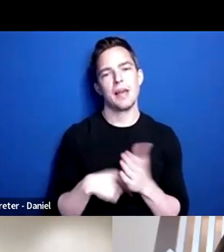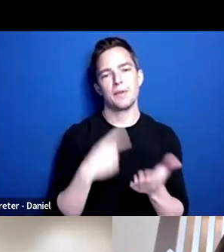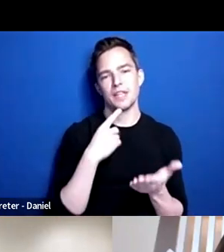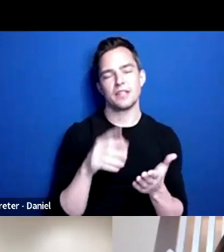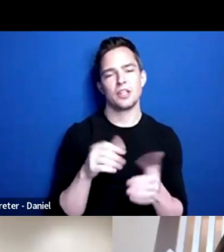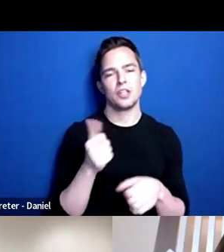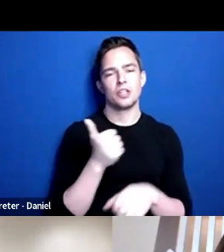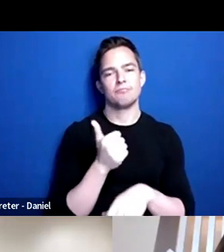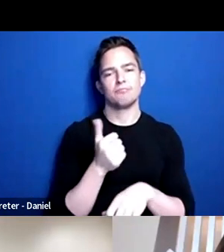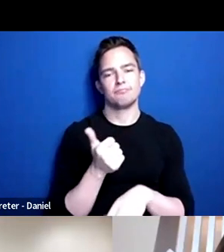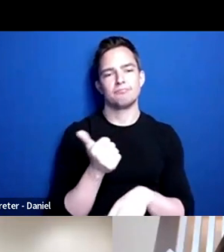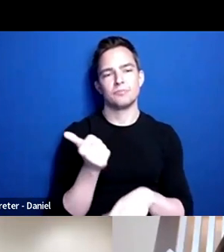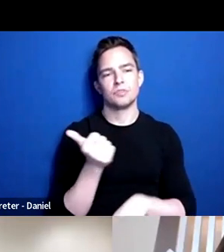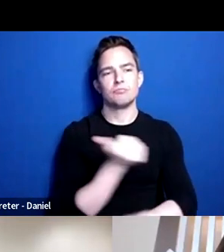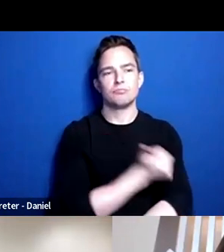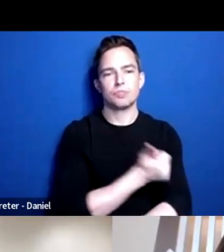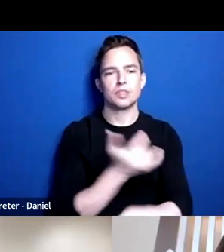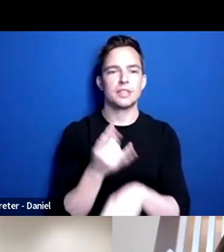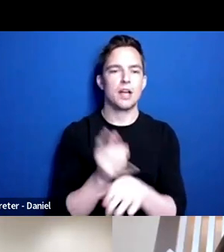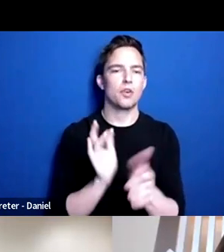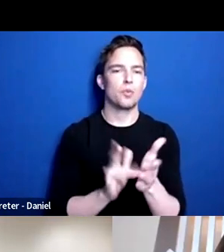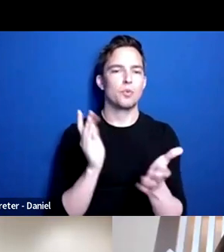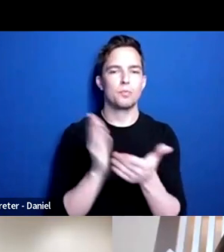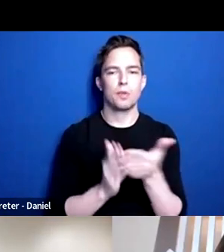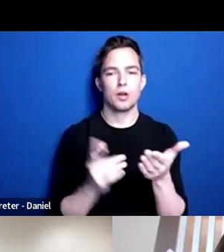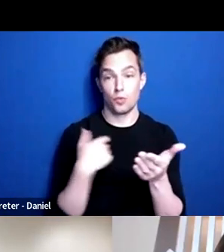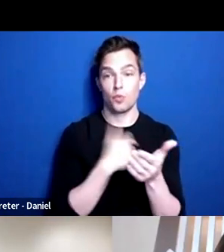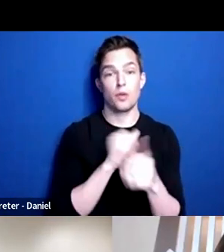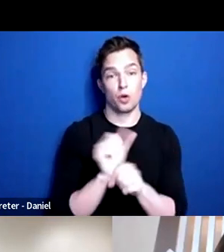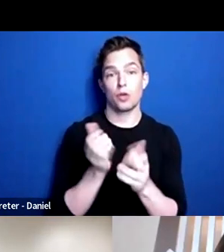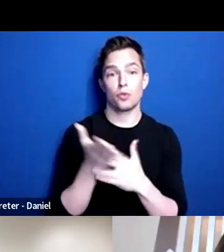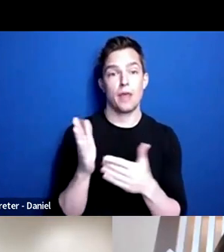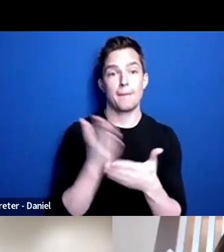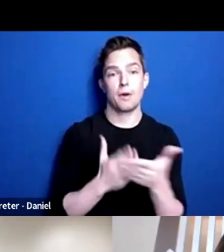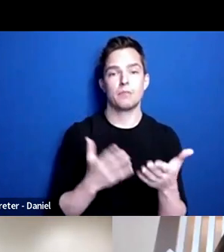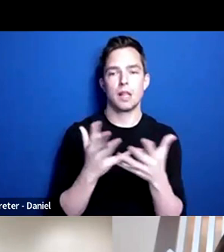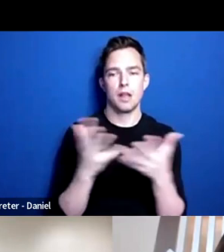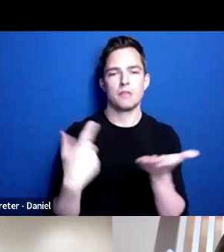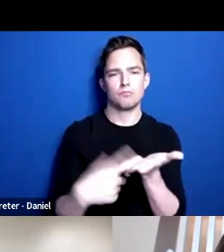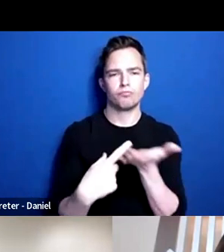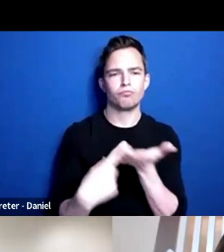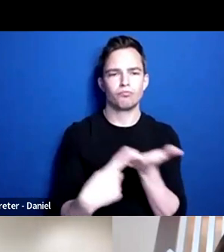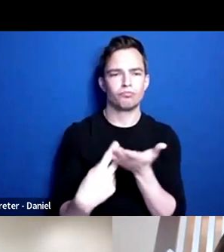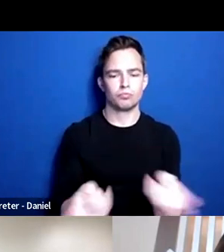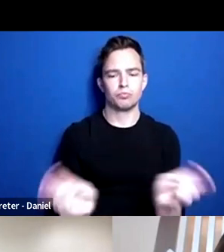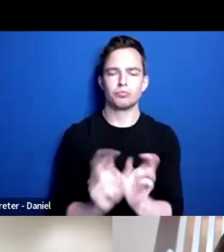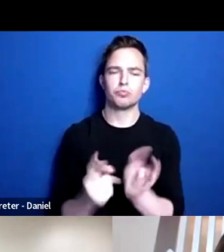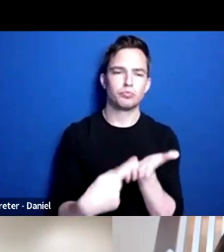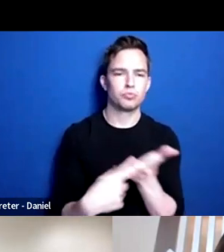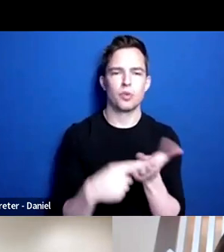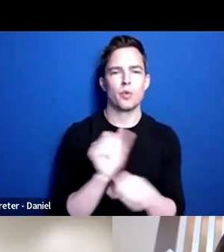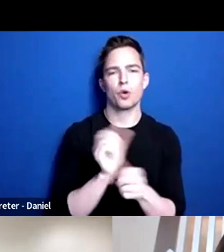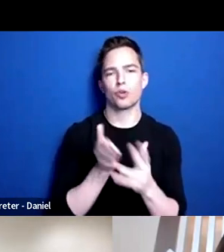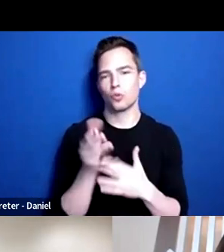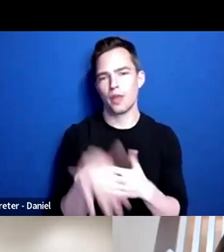piece. And we worked through it, right? We worked through that piece. We had quite a few conversations on that piece, and it got worked through,